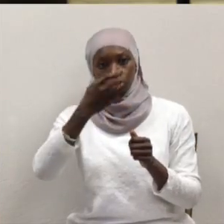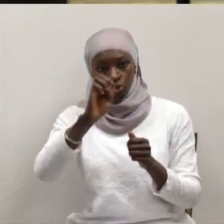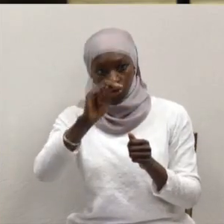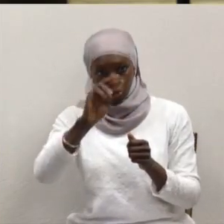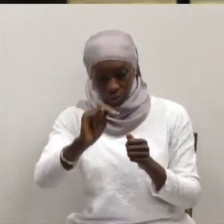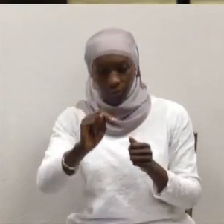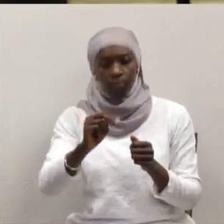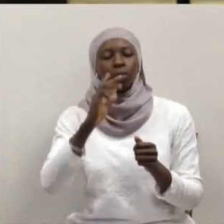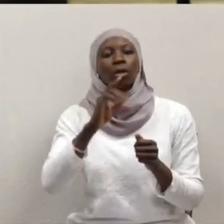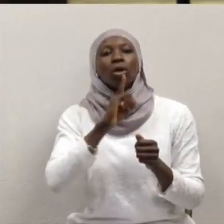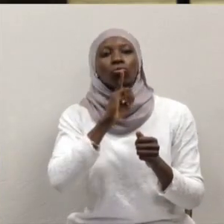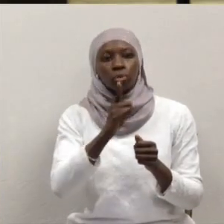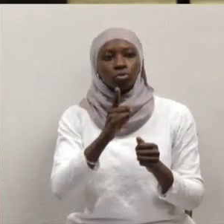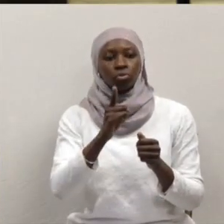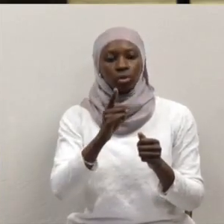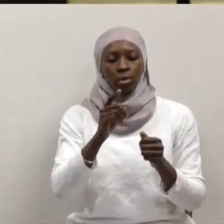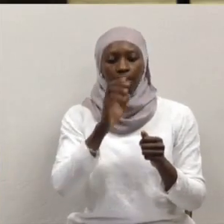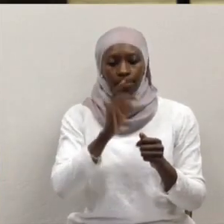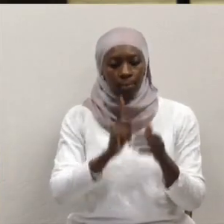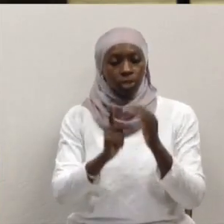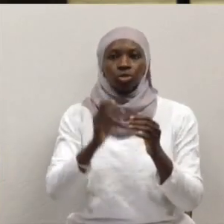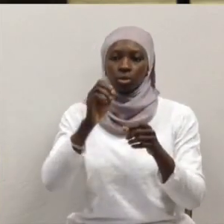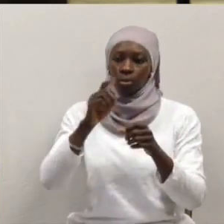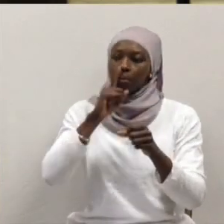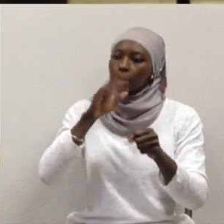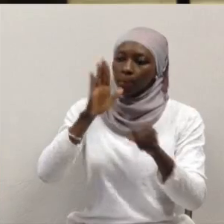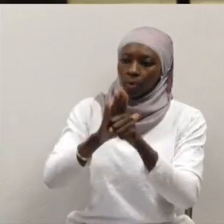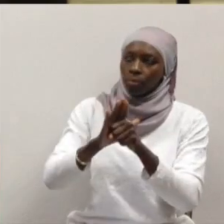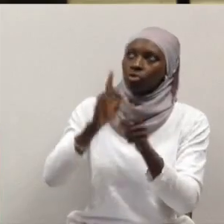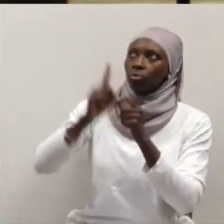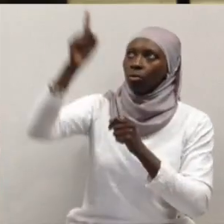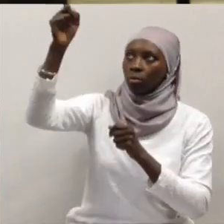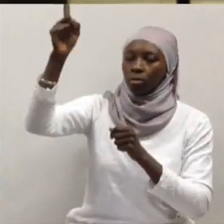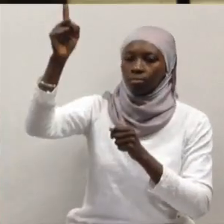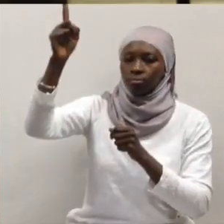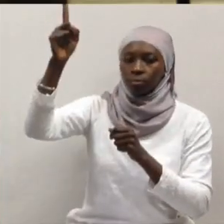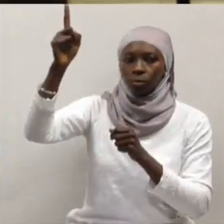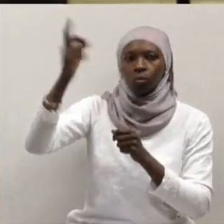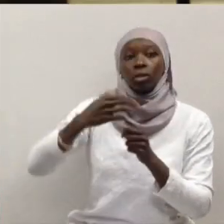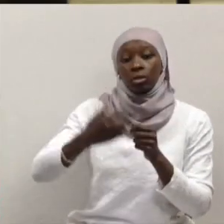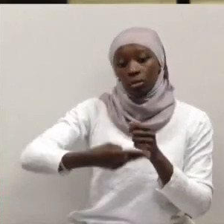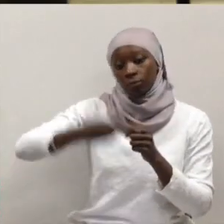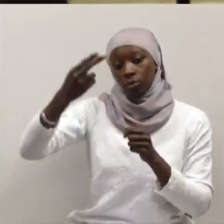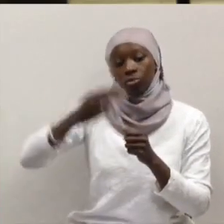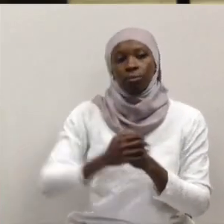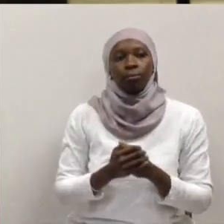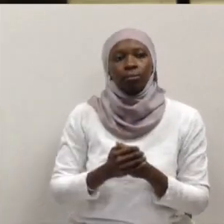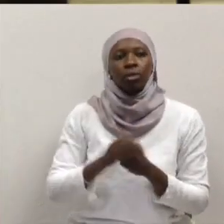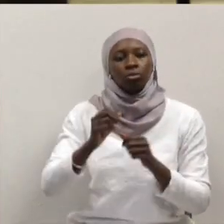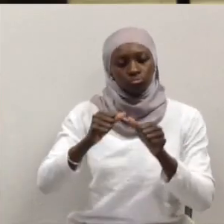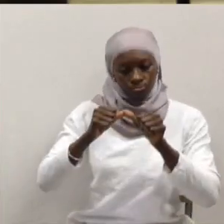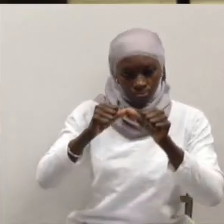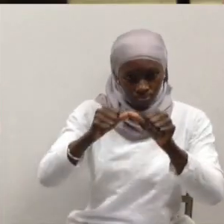are actually pledging allegiance to Allah. What an elevation. What an elevation. Then it goes